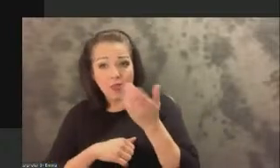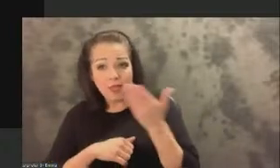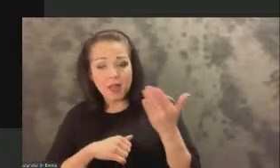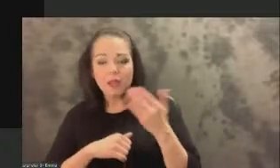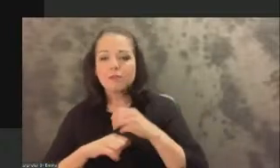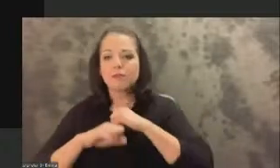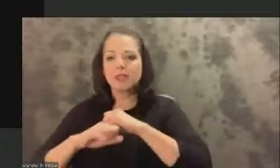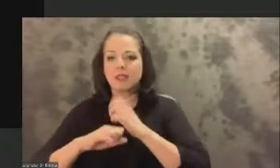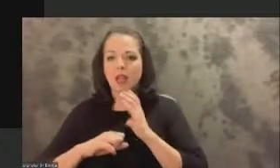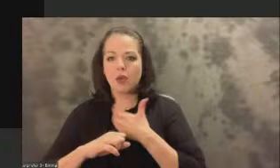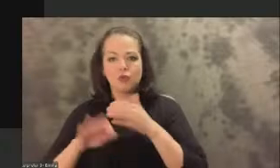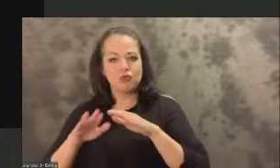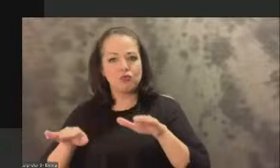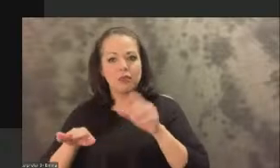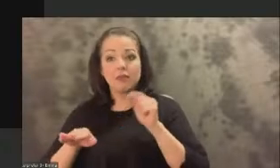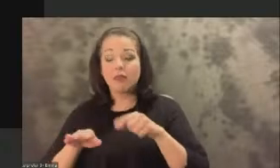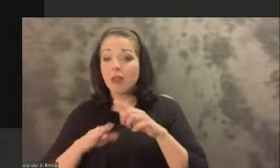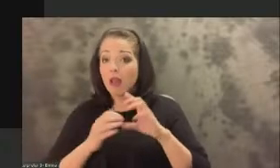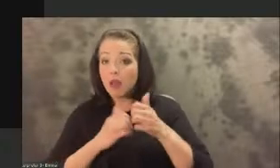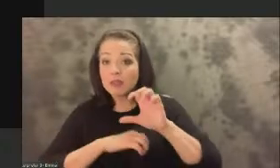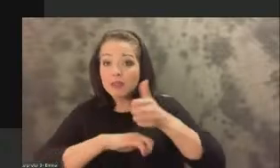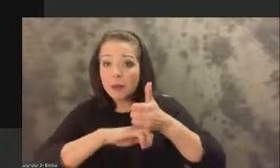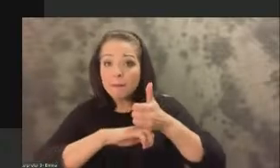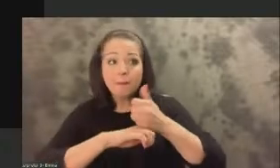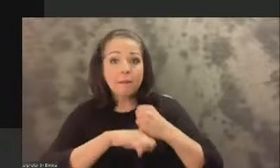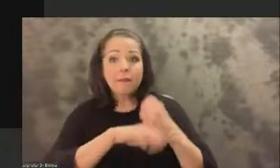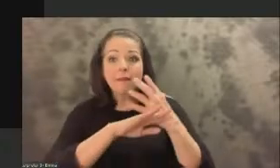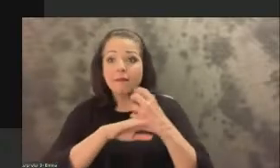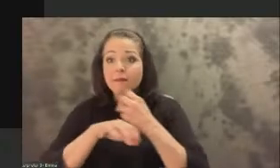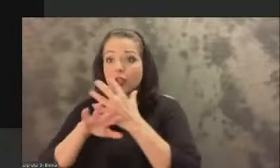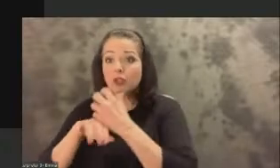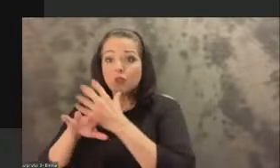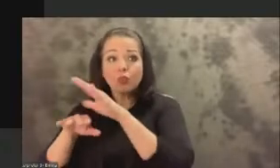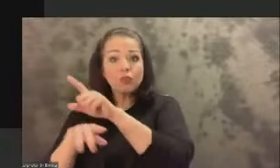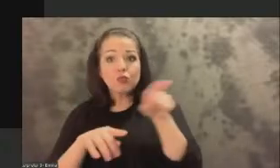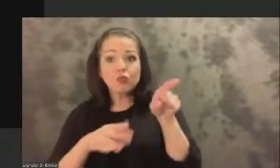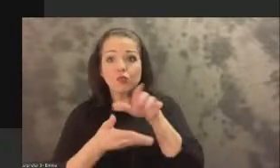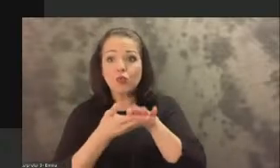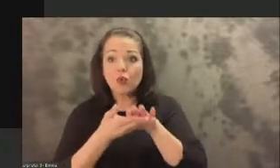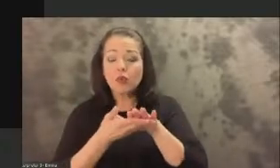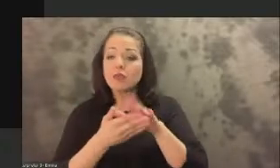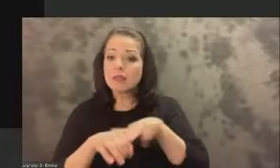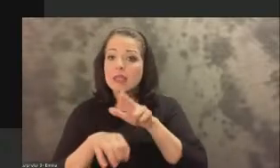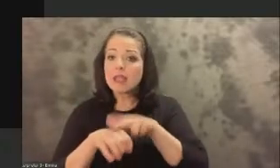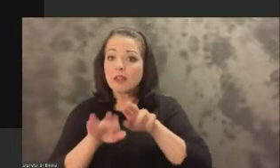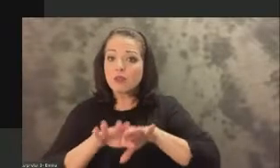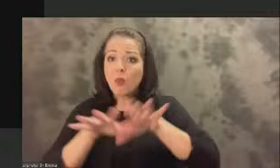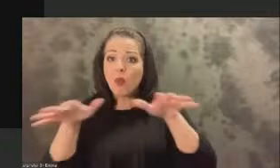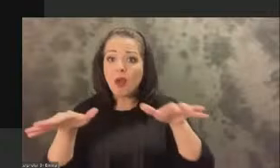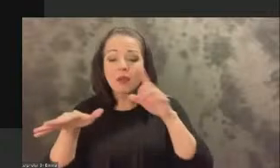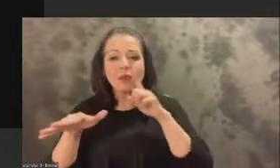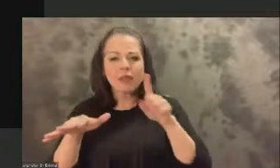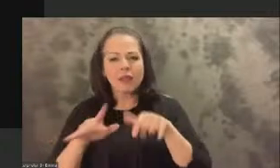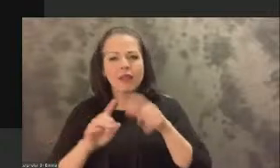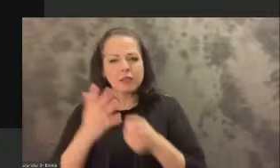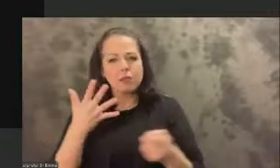by getting these virtual schools nationwide off the ground and making it a priority to get that done.